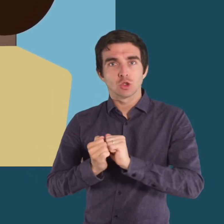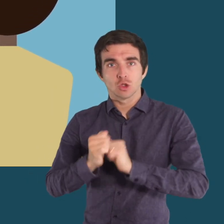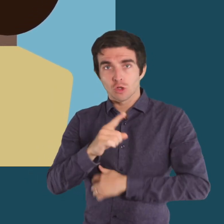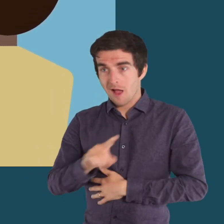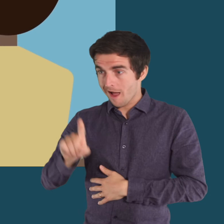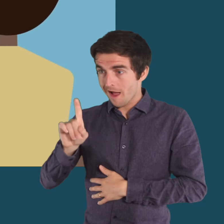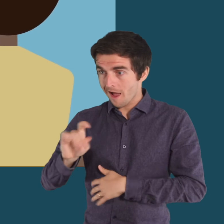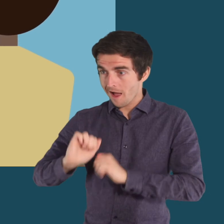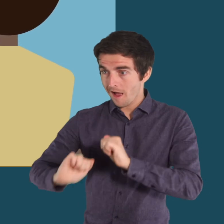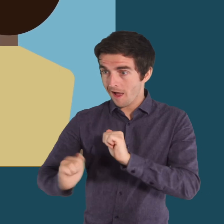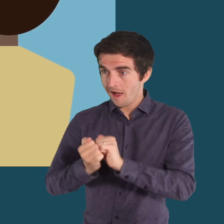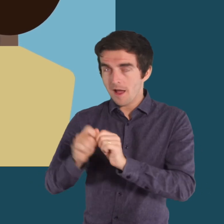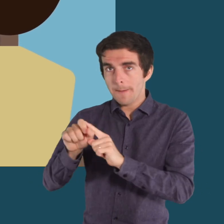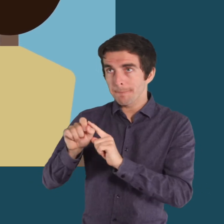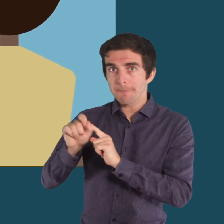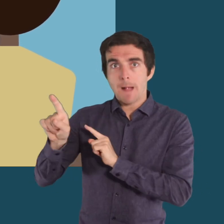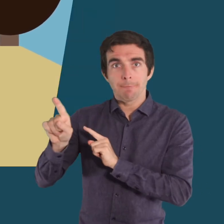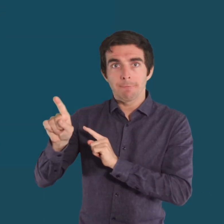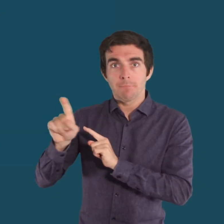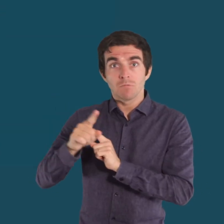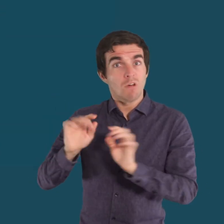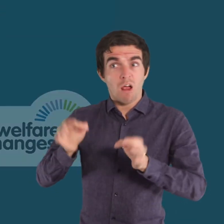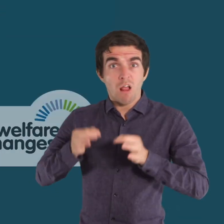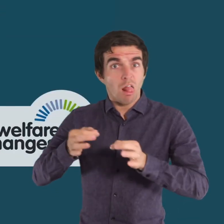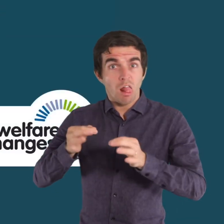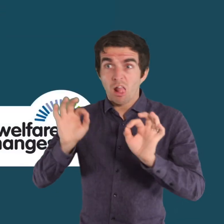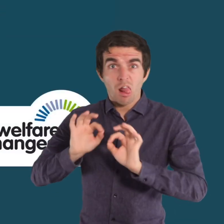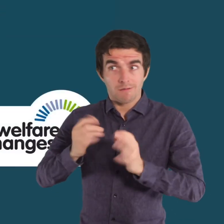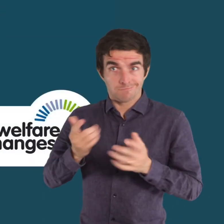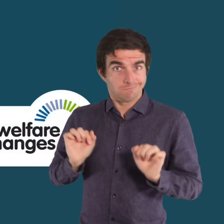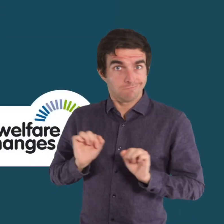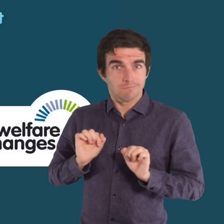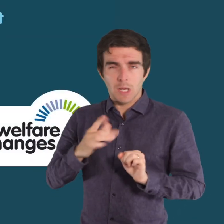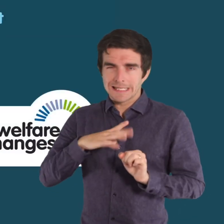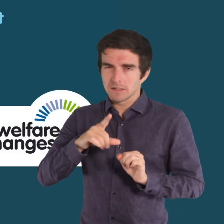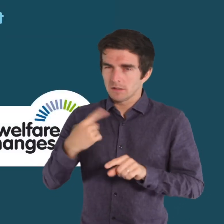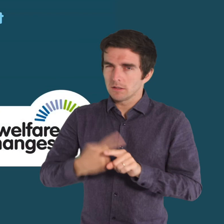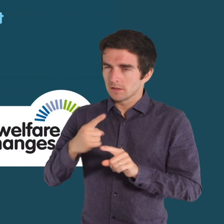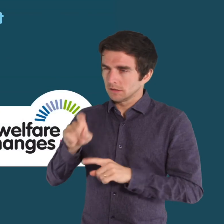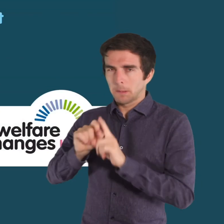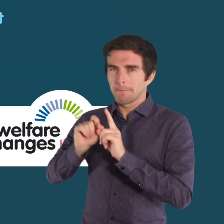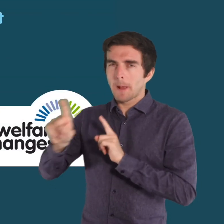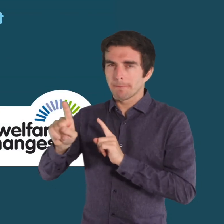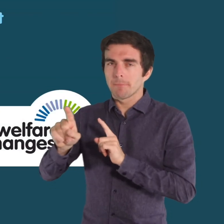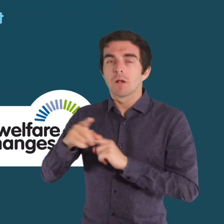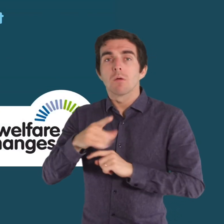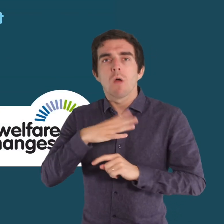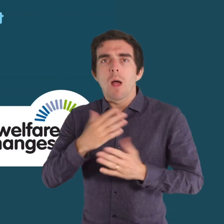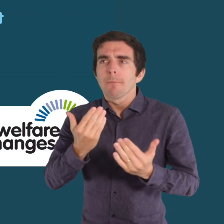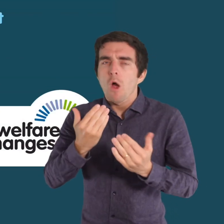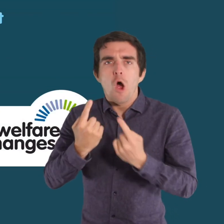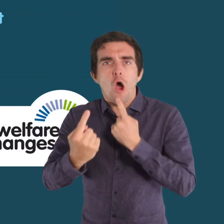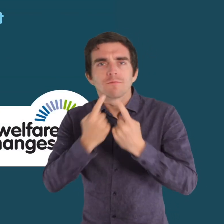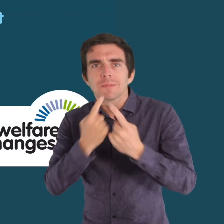on the form, so don't delay and submit as soon as you can. If you need more information or help about